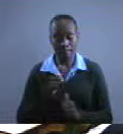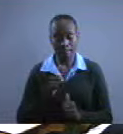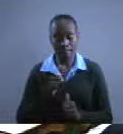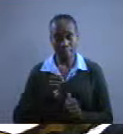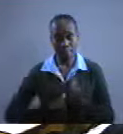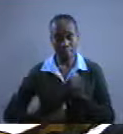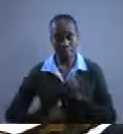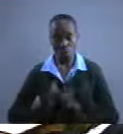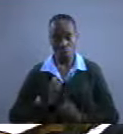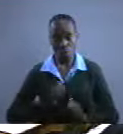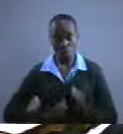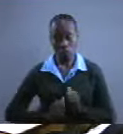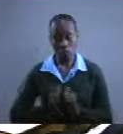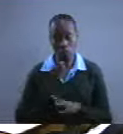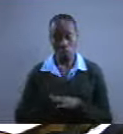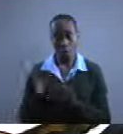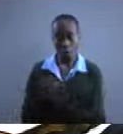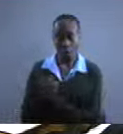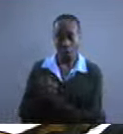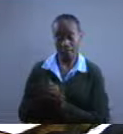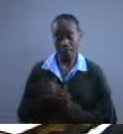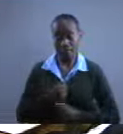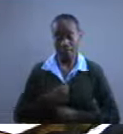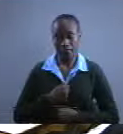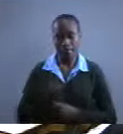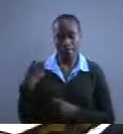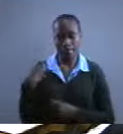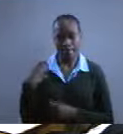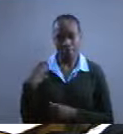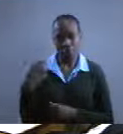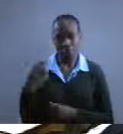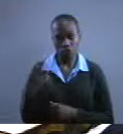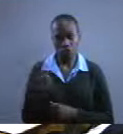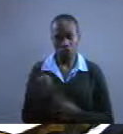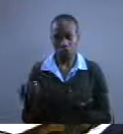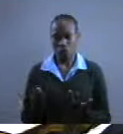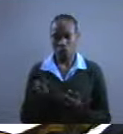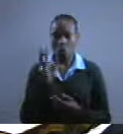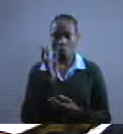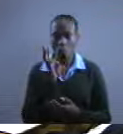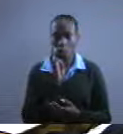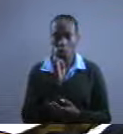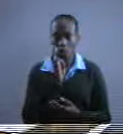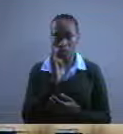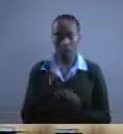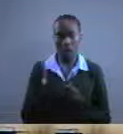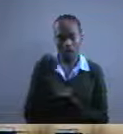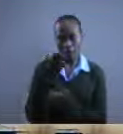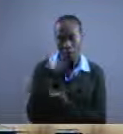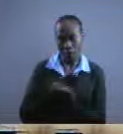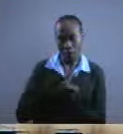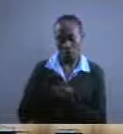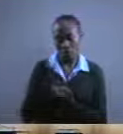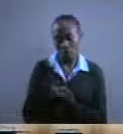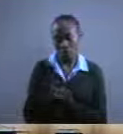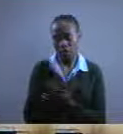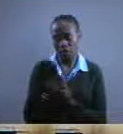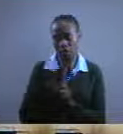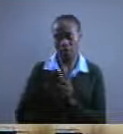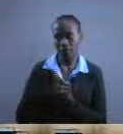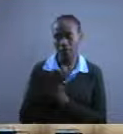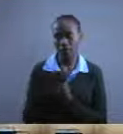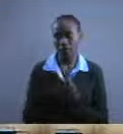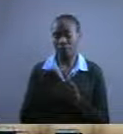a colleague, the Minister of Water and Environment. She's